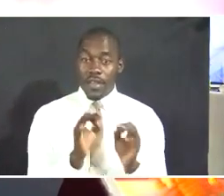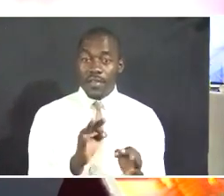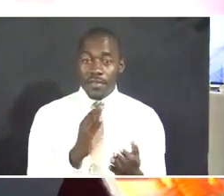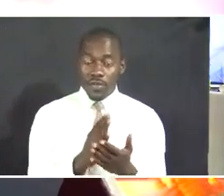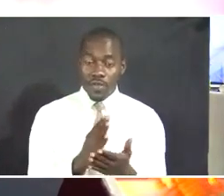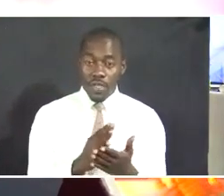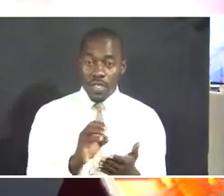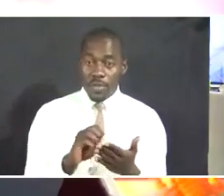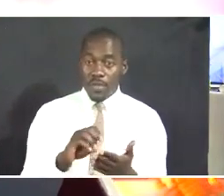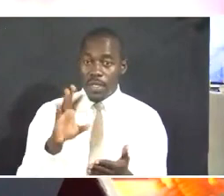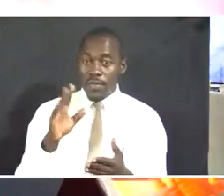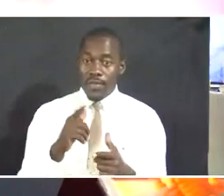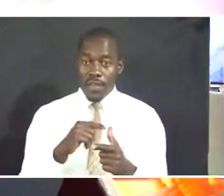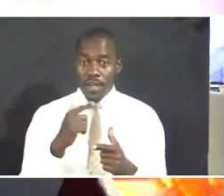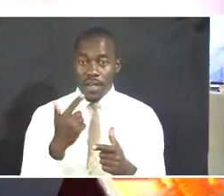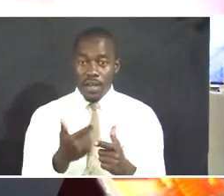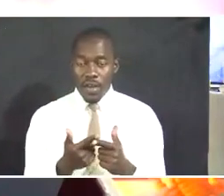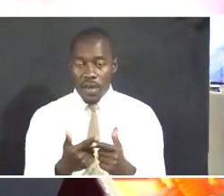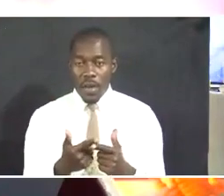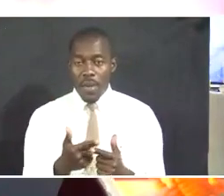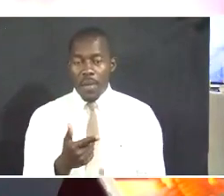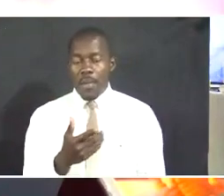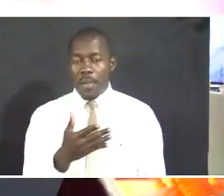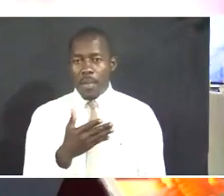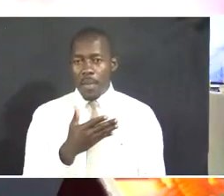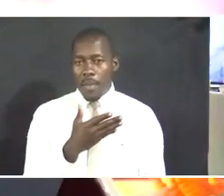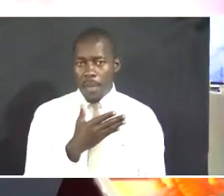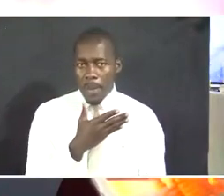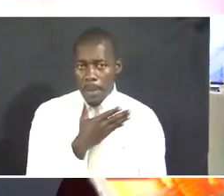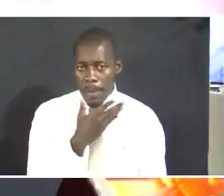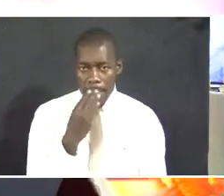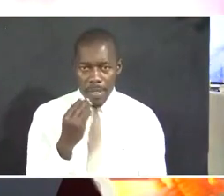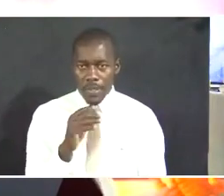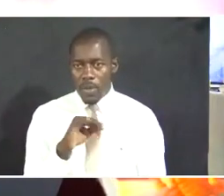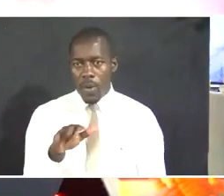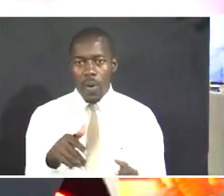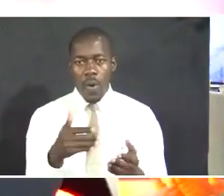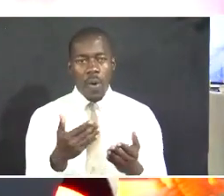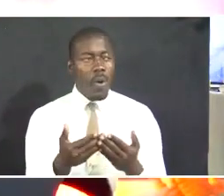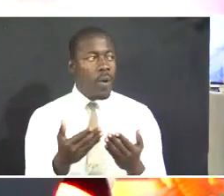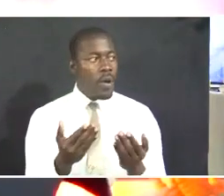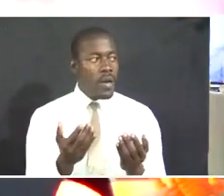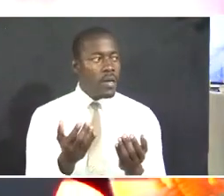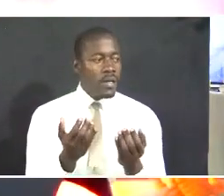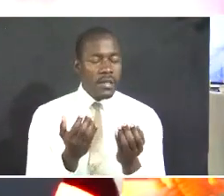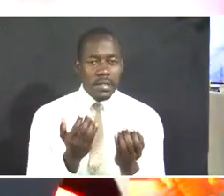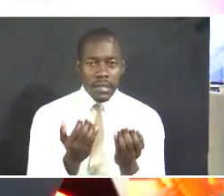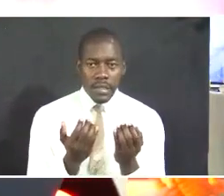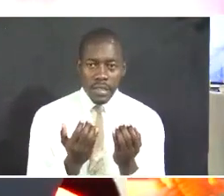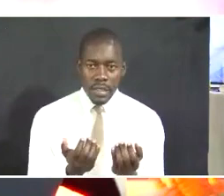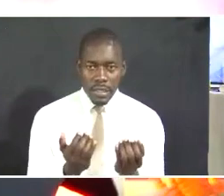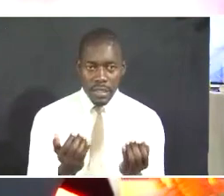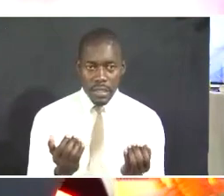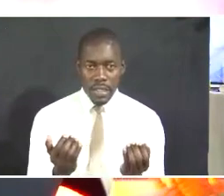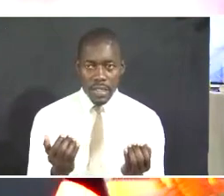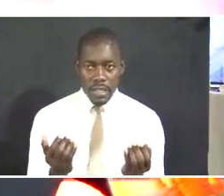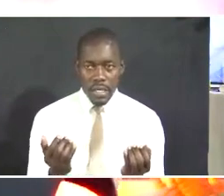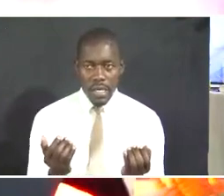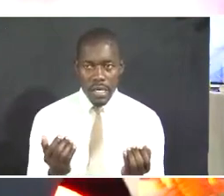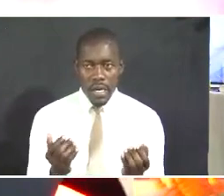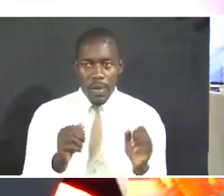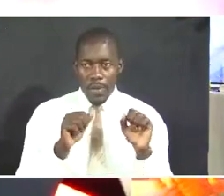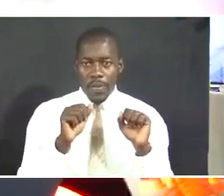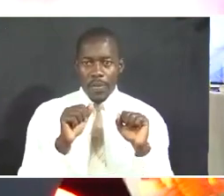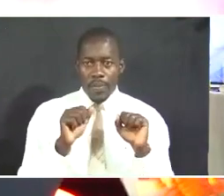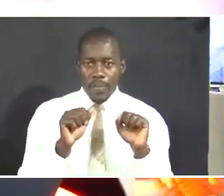Every church is supposed to have a school where they are the one who are supposed to determine the amount of